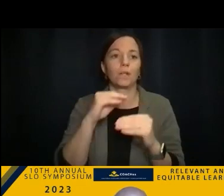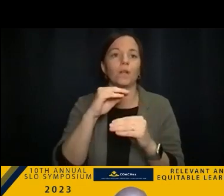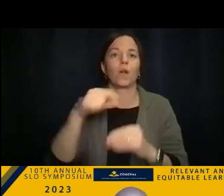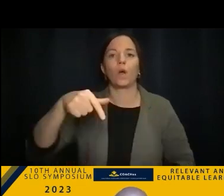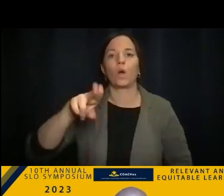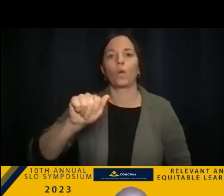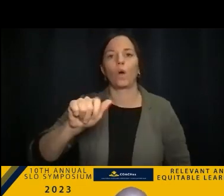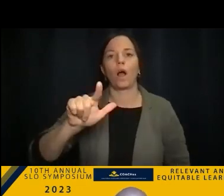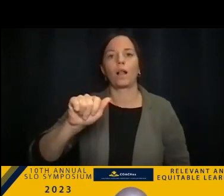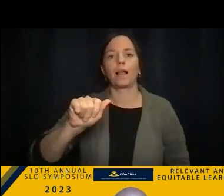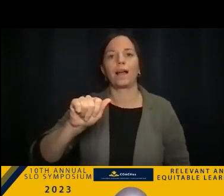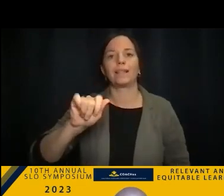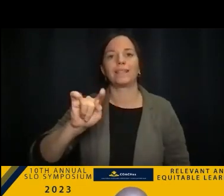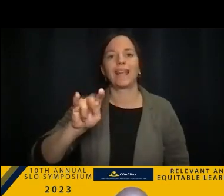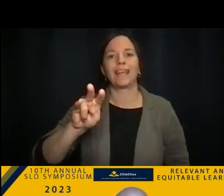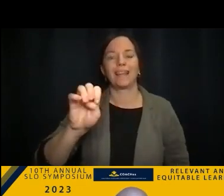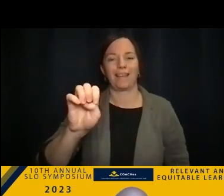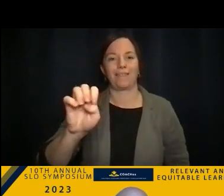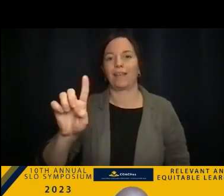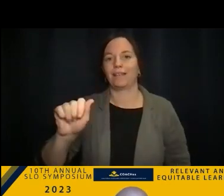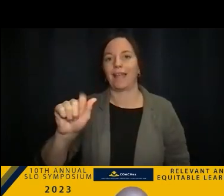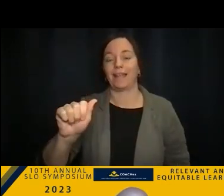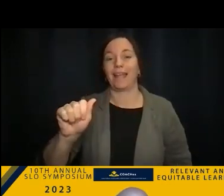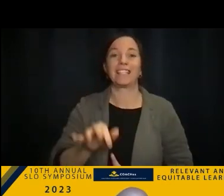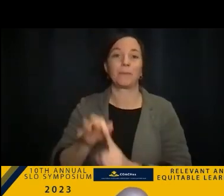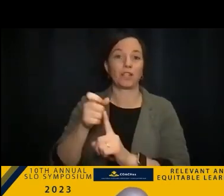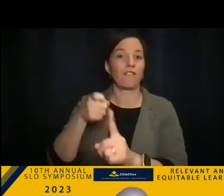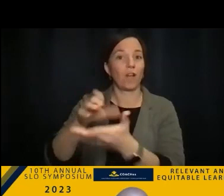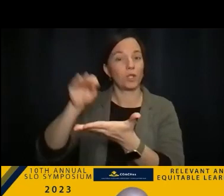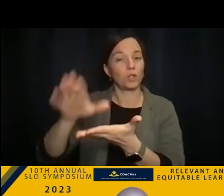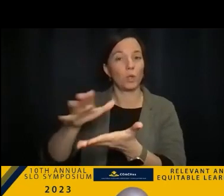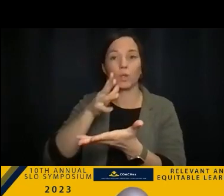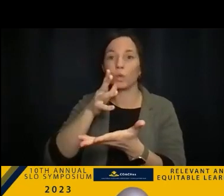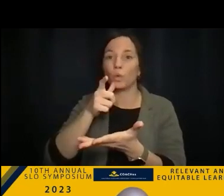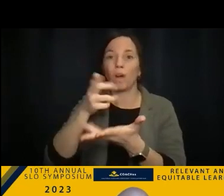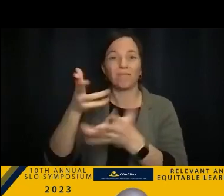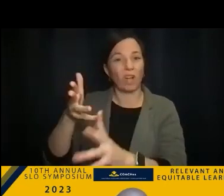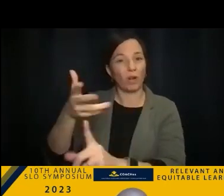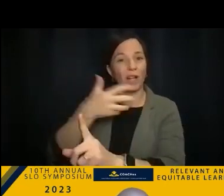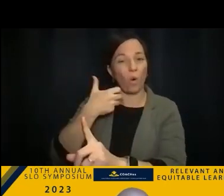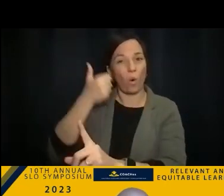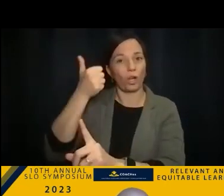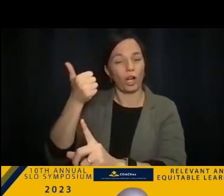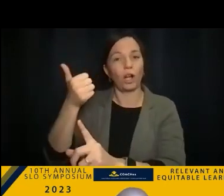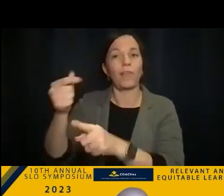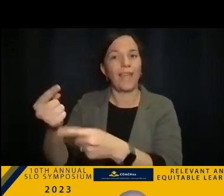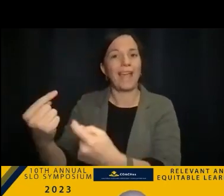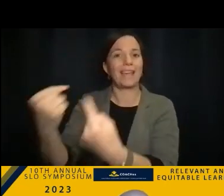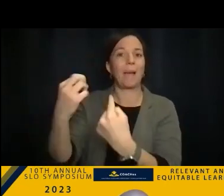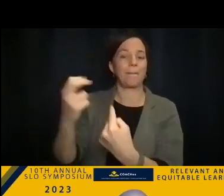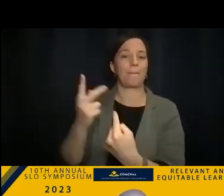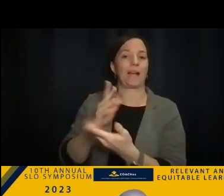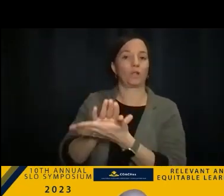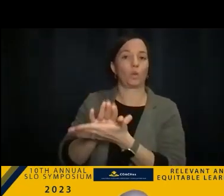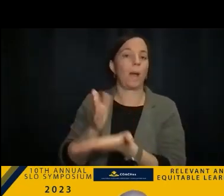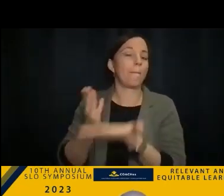qualitative data, especially from students who are older, who have come back to school, and for whatever reason, they didn't go